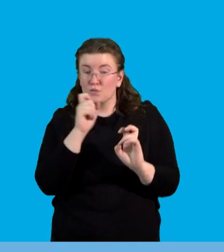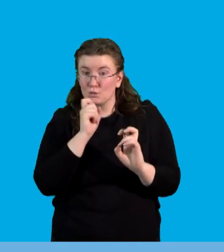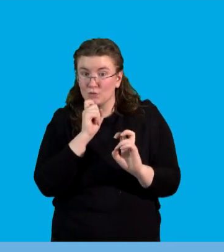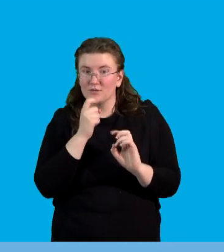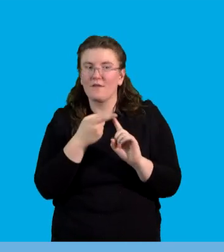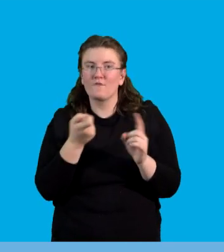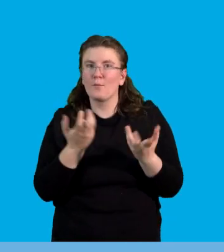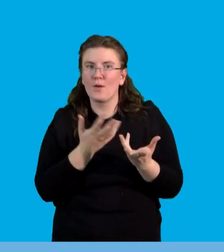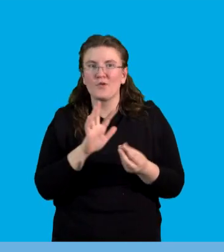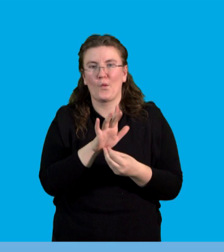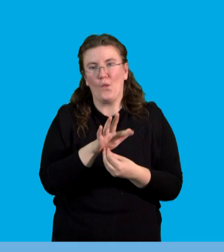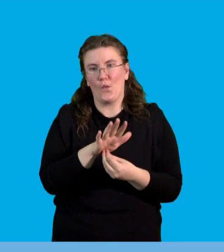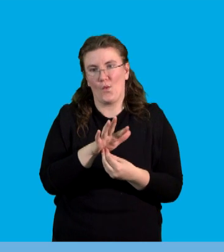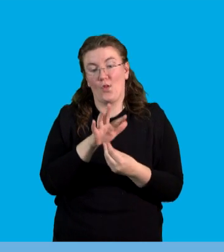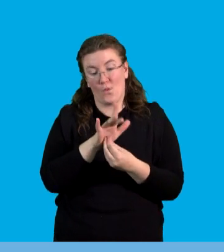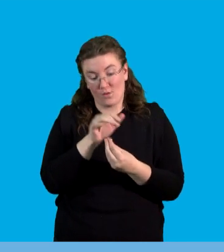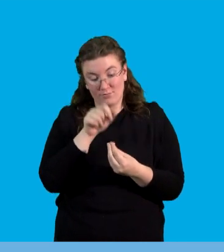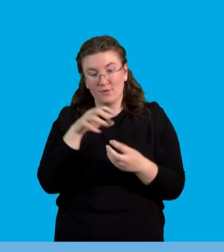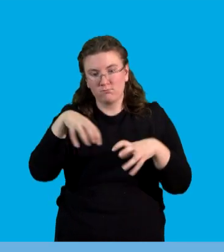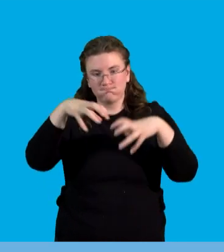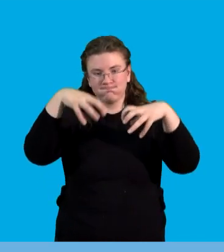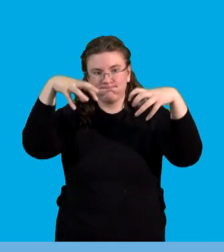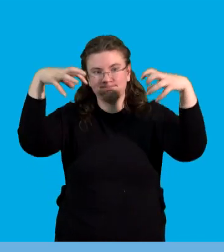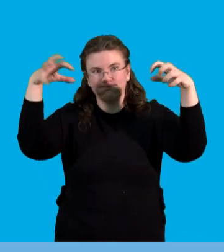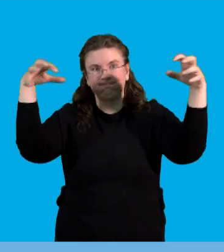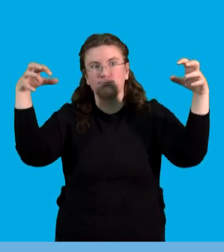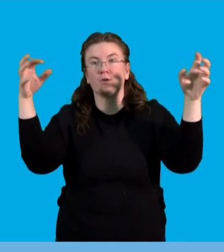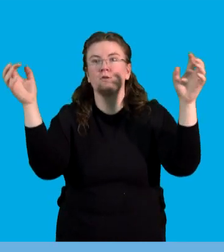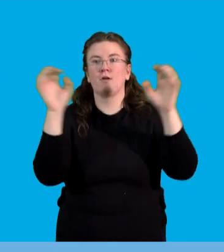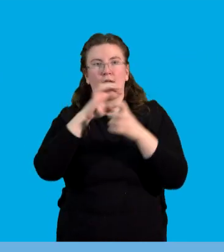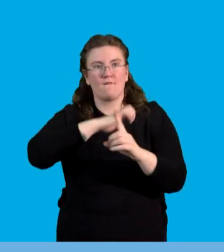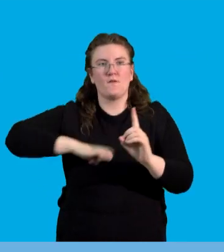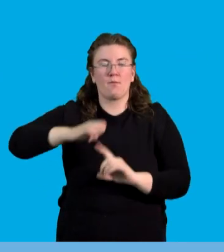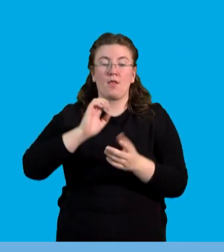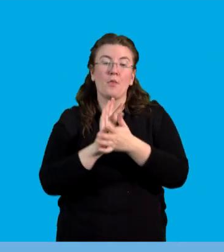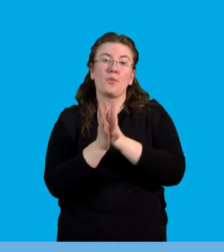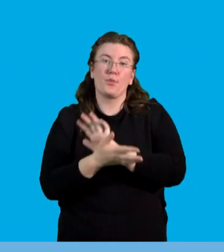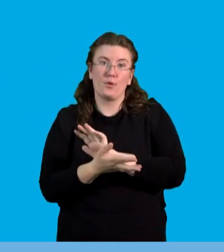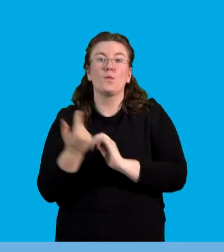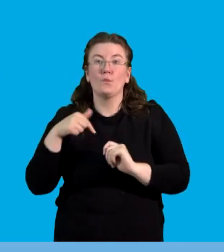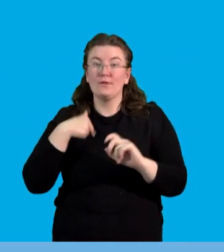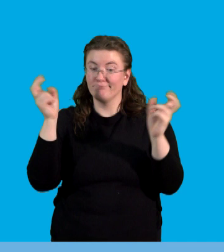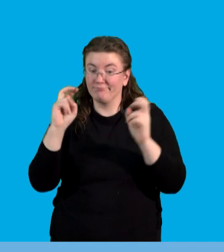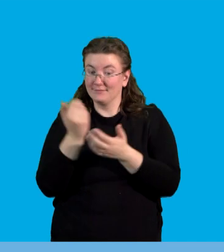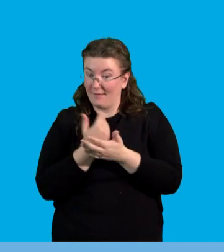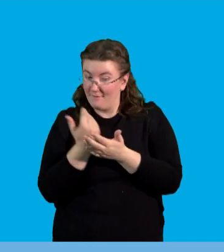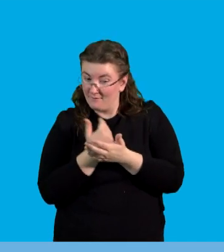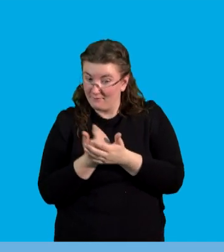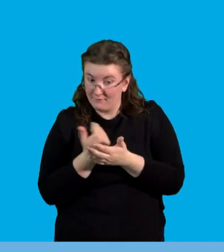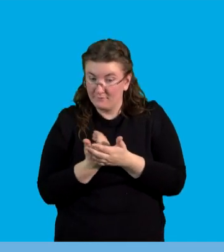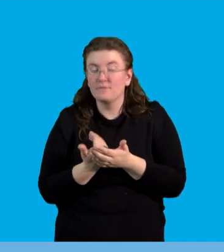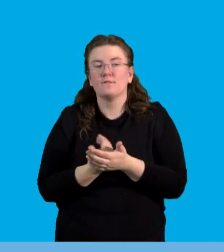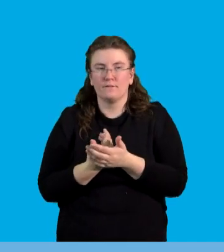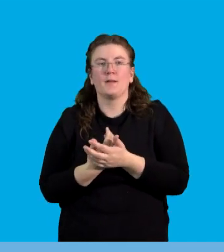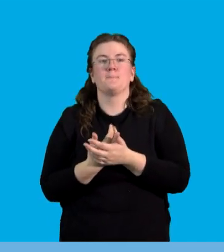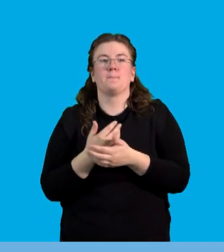electricity, we are actually even minimizing the pollution. So we all have that responsibility